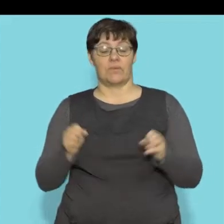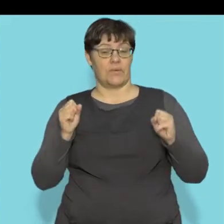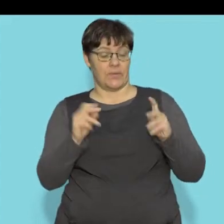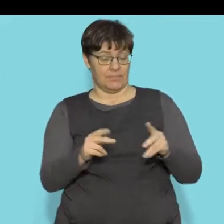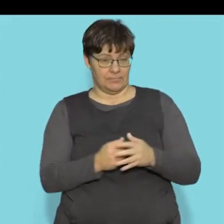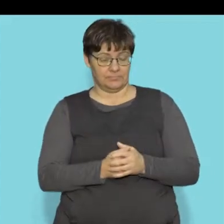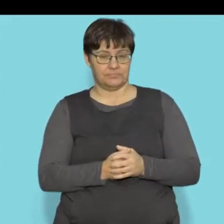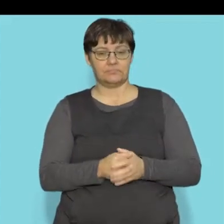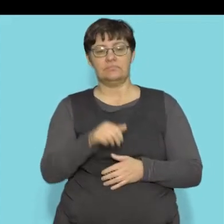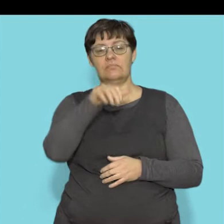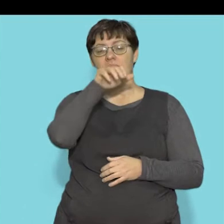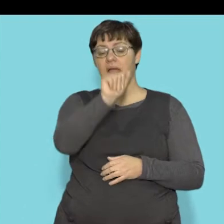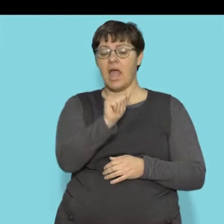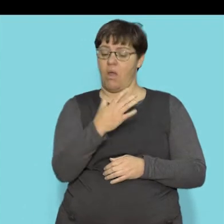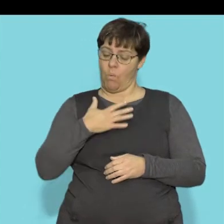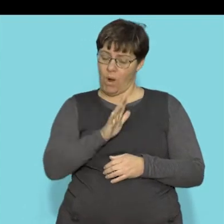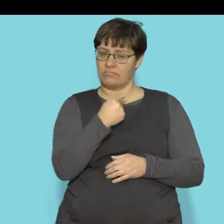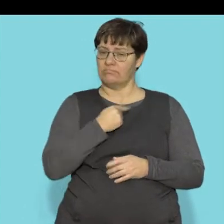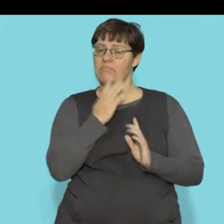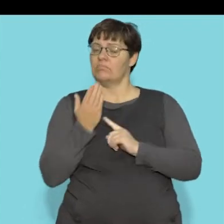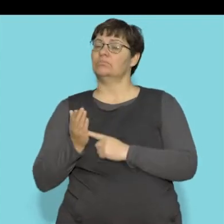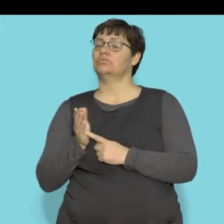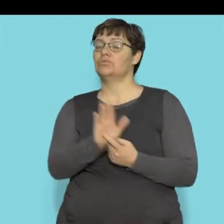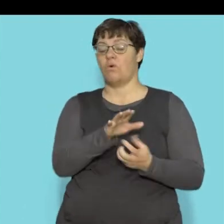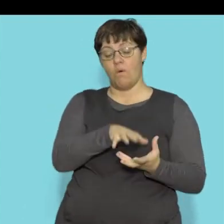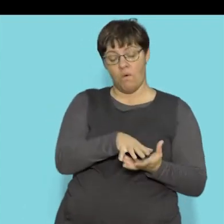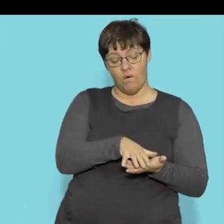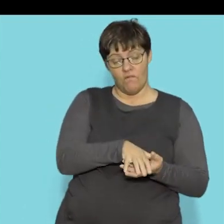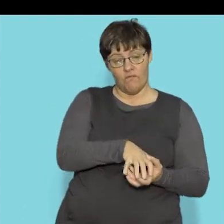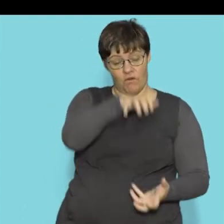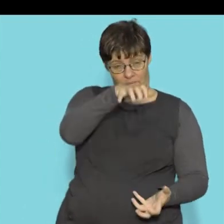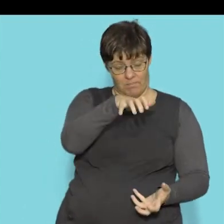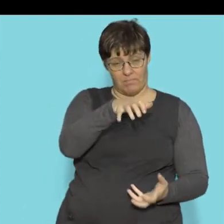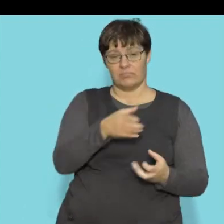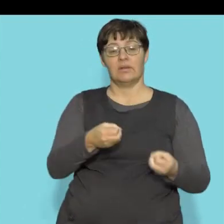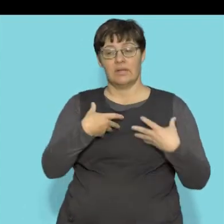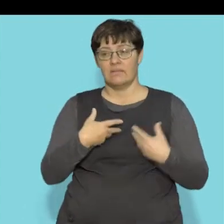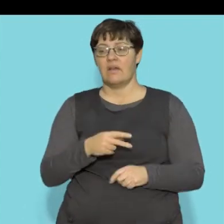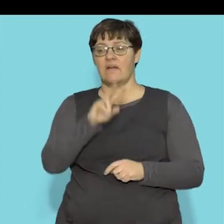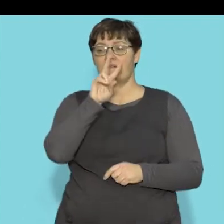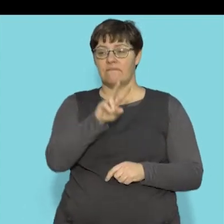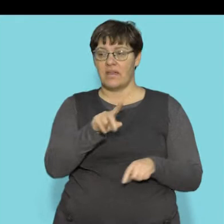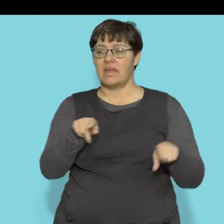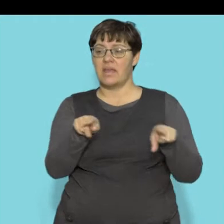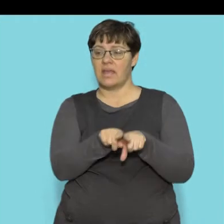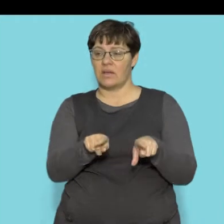Okay, so A is asking me to show that the volume of the cone is given by V is equal